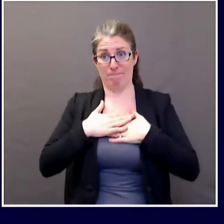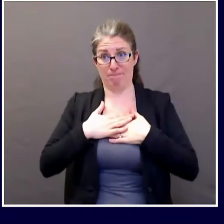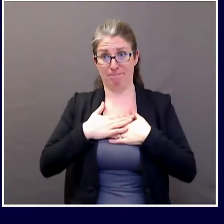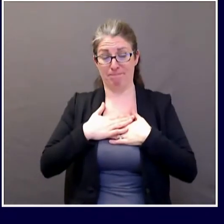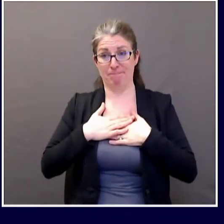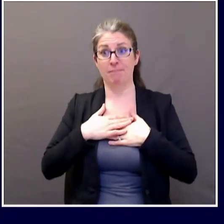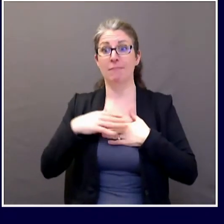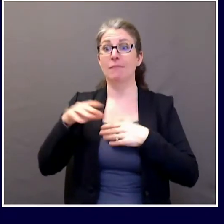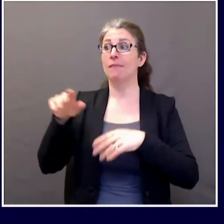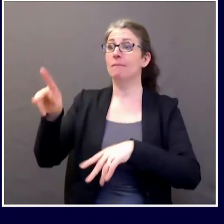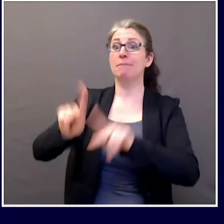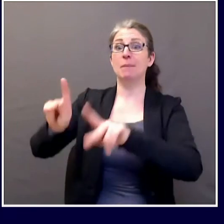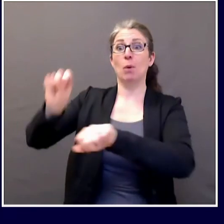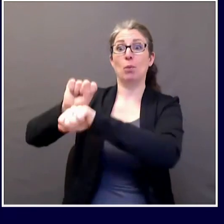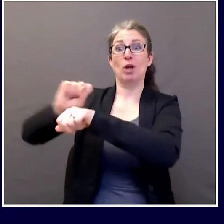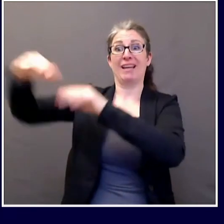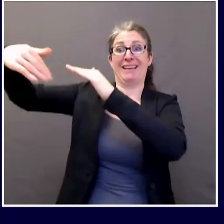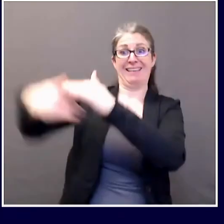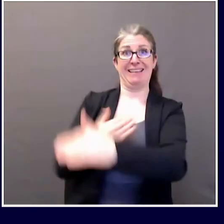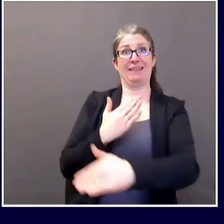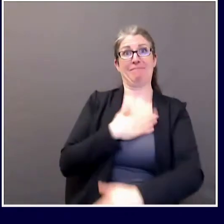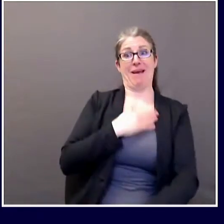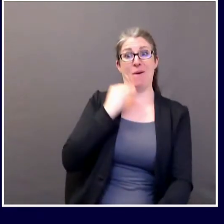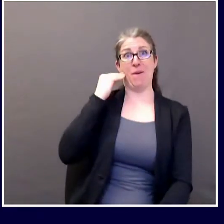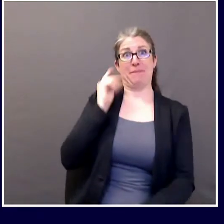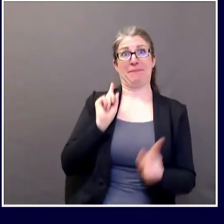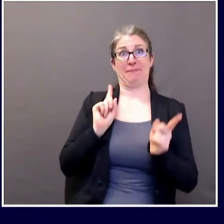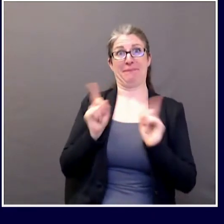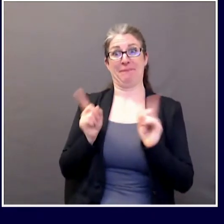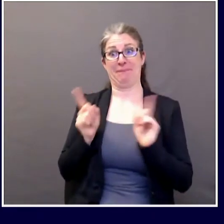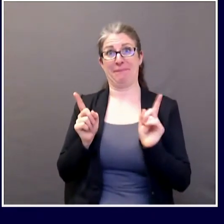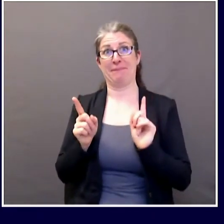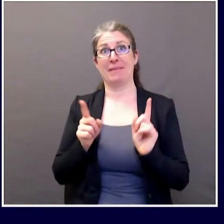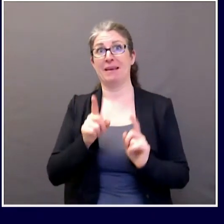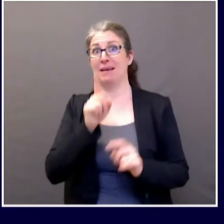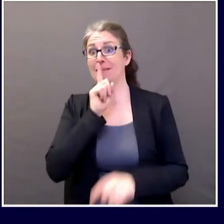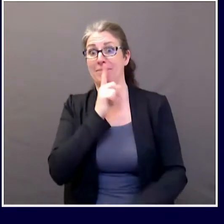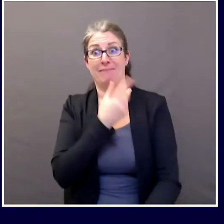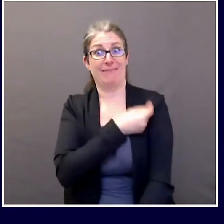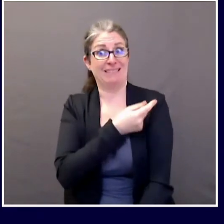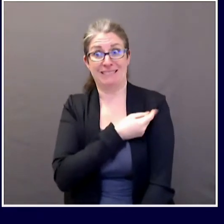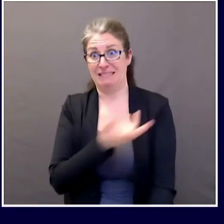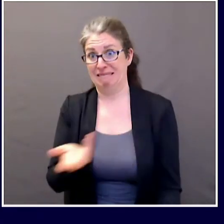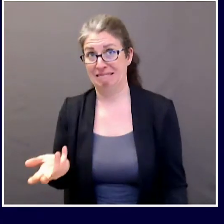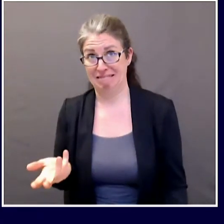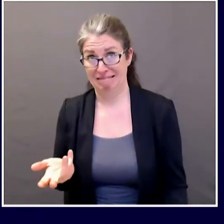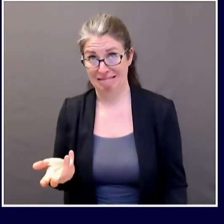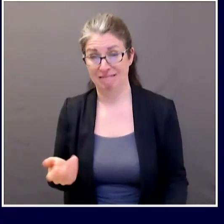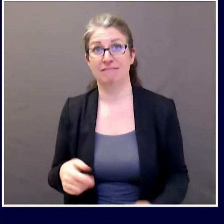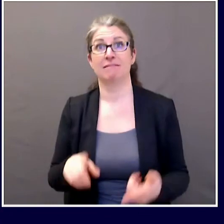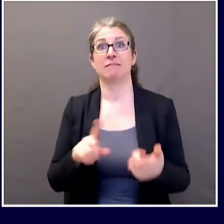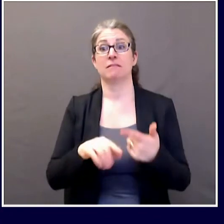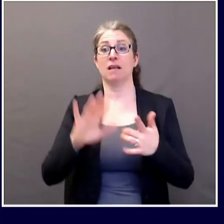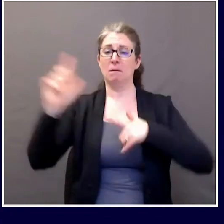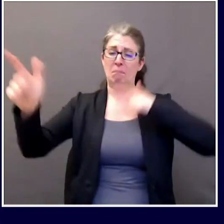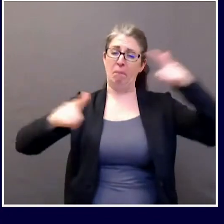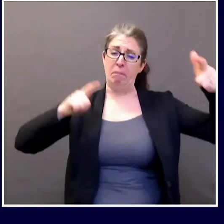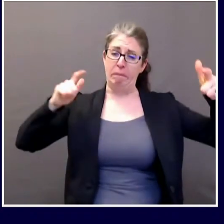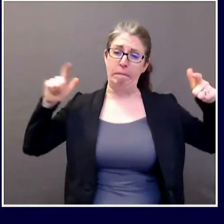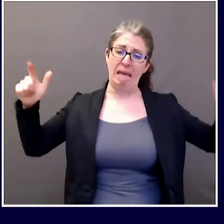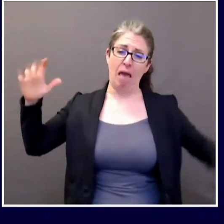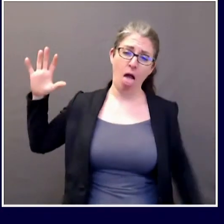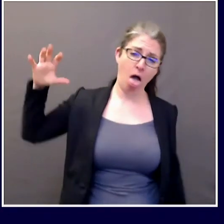the duration for which the people are there. So there are a lot of variables. So I can't give a specific answer, but in